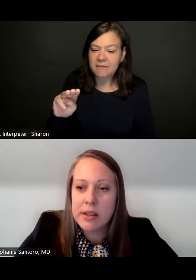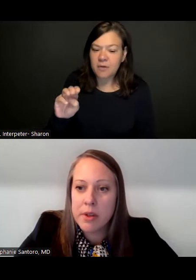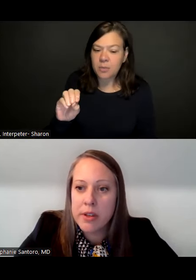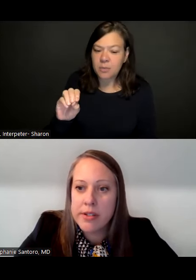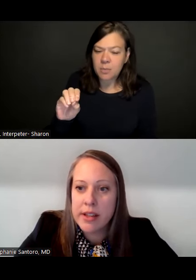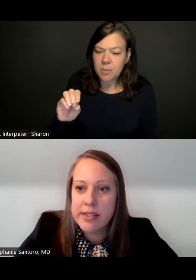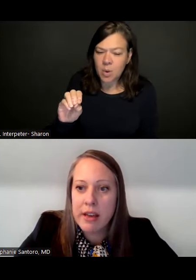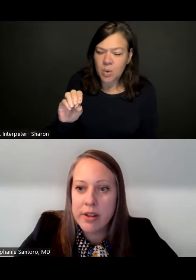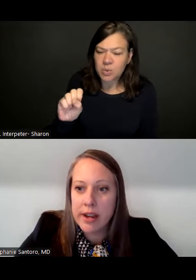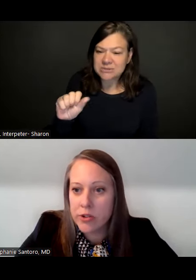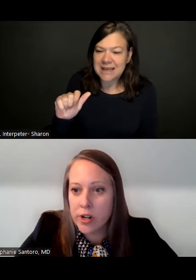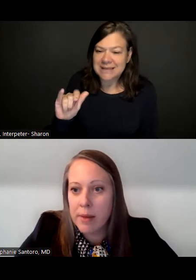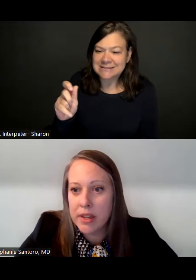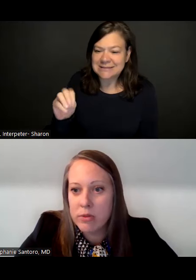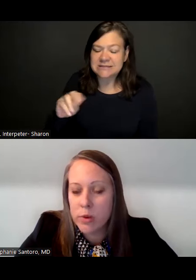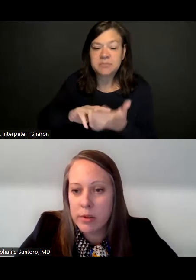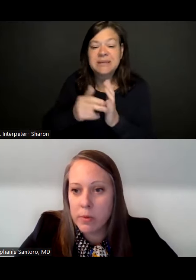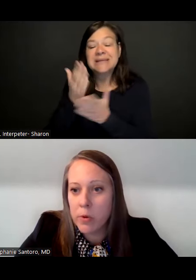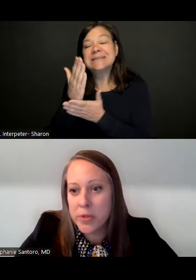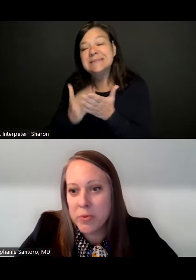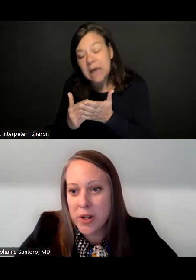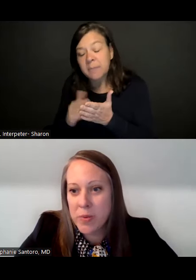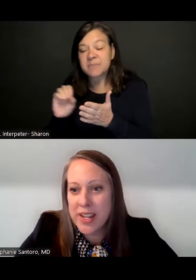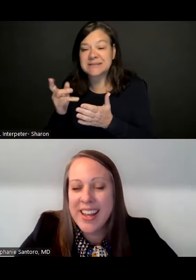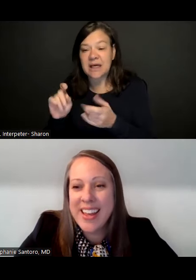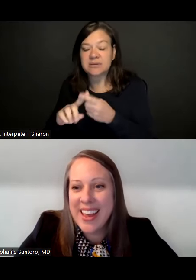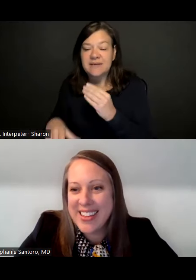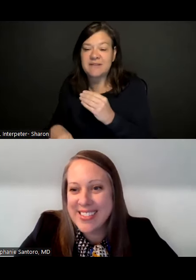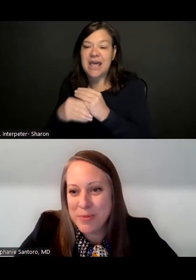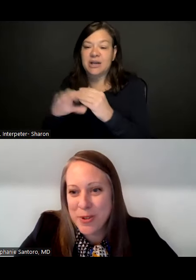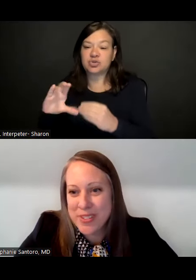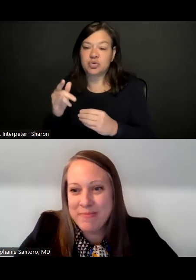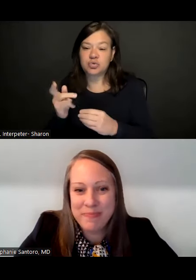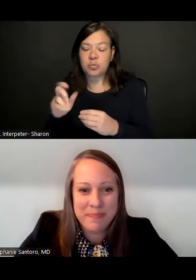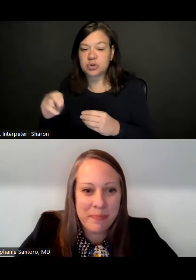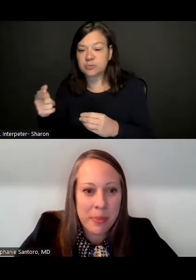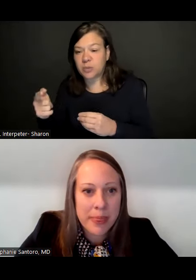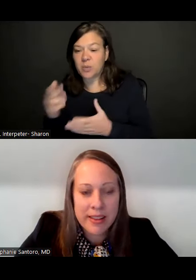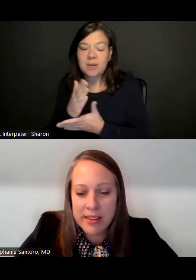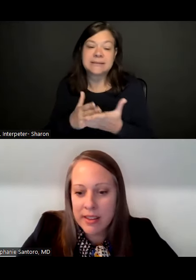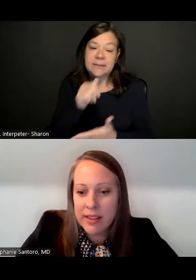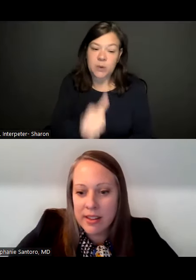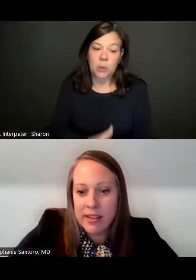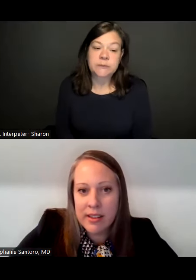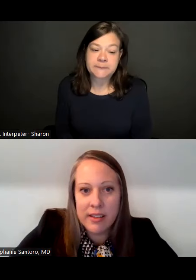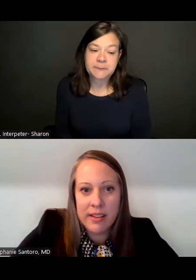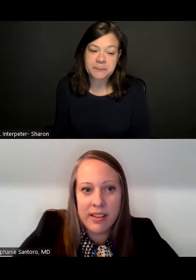meaning some of their cells have an extra copy of chromosome 21 and some don't.